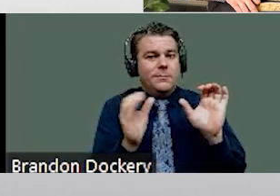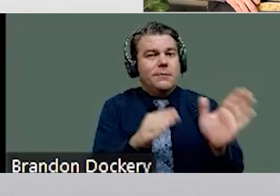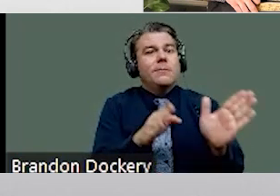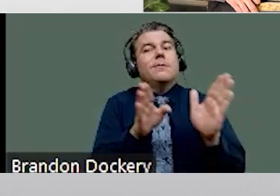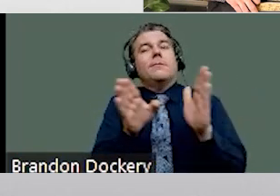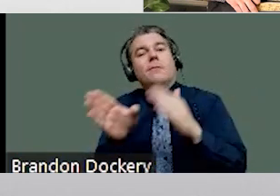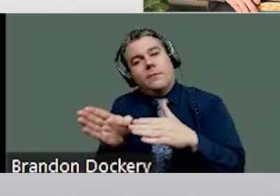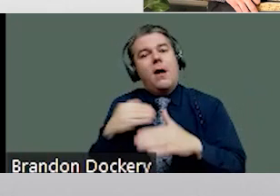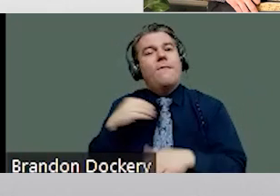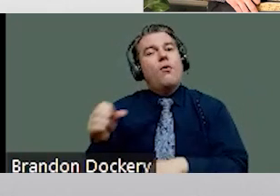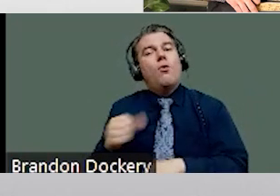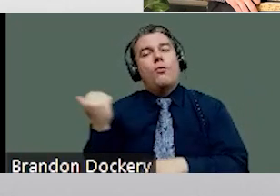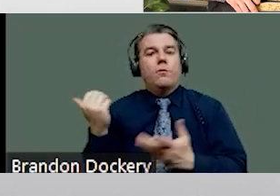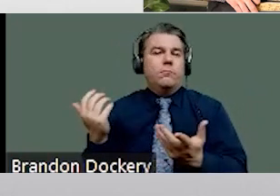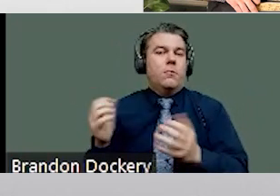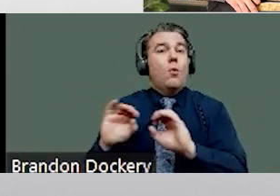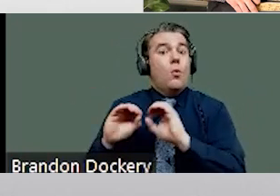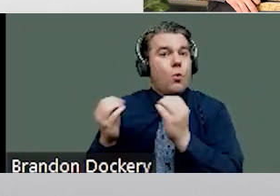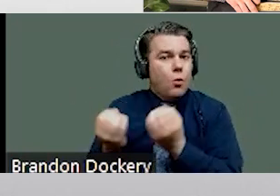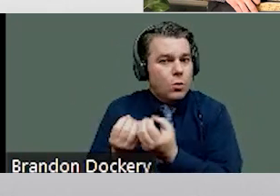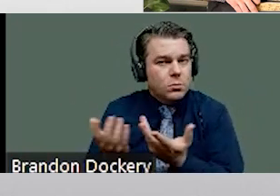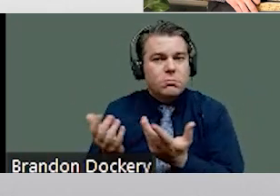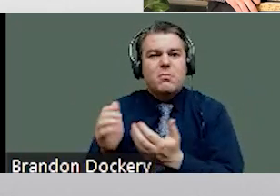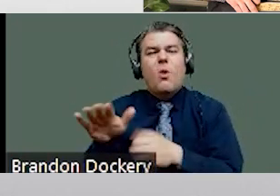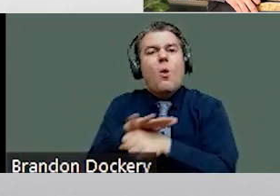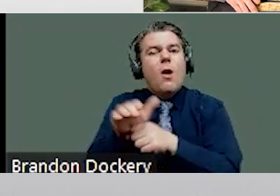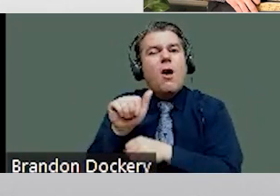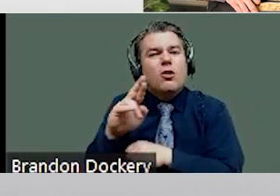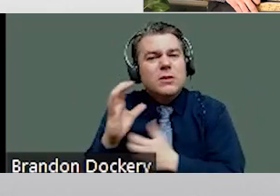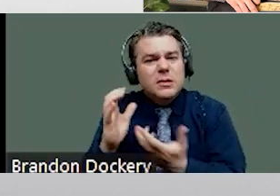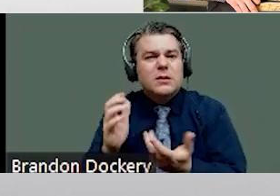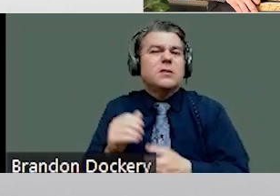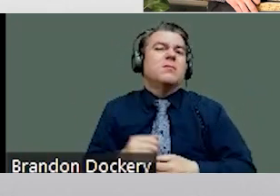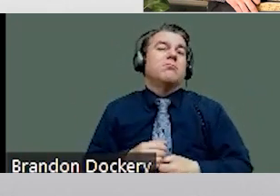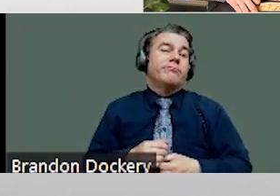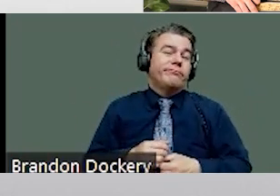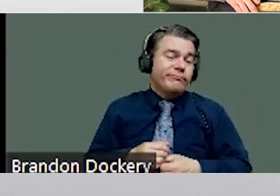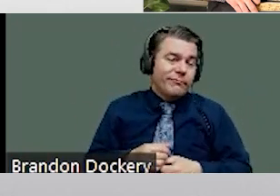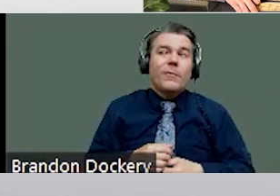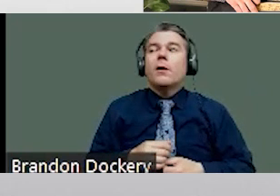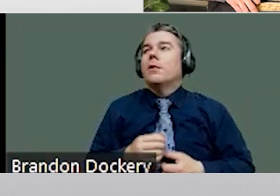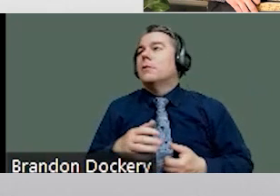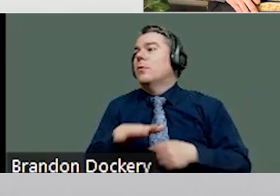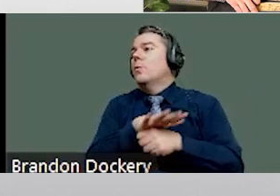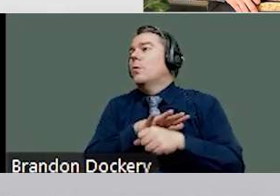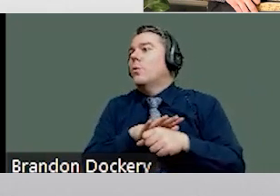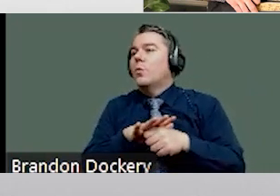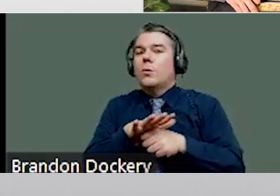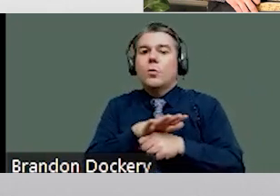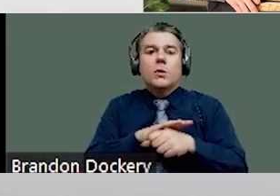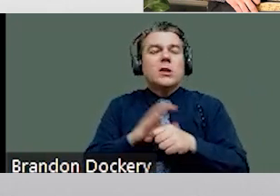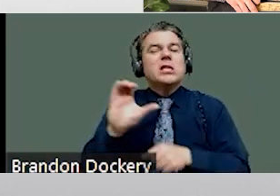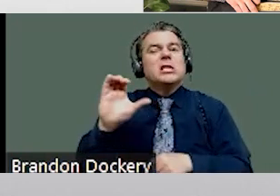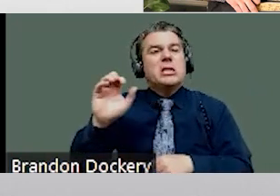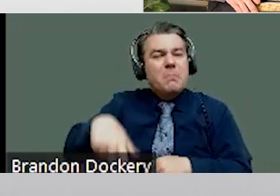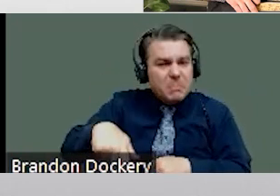we have organizations, local ARCs, ARCs, local